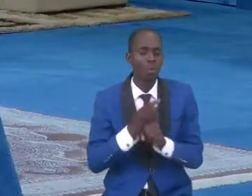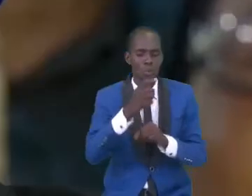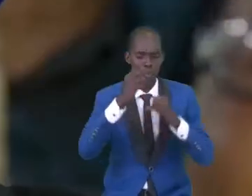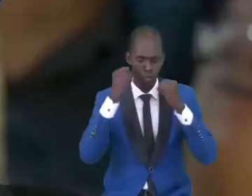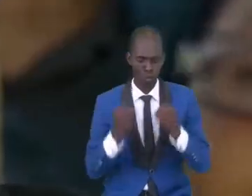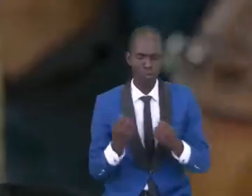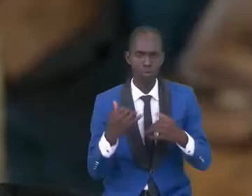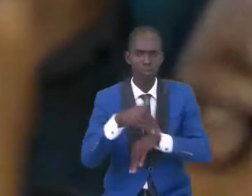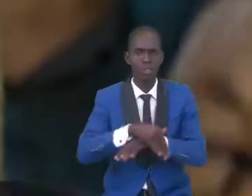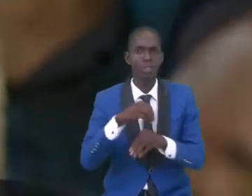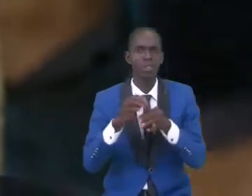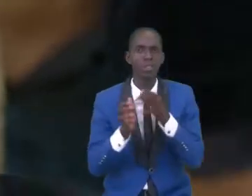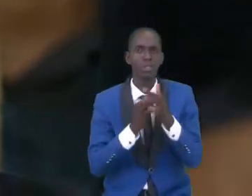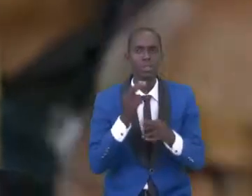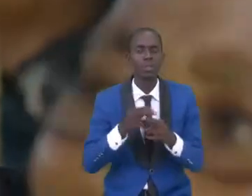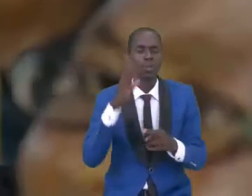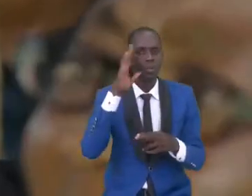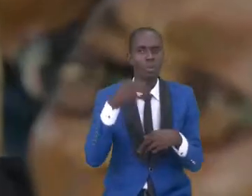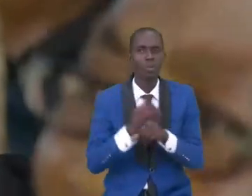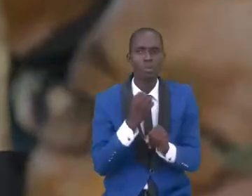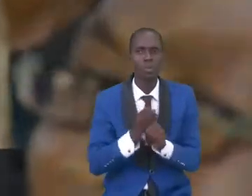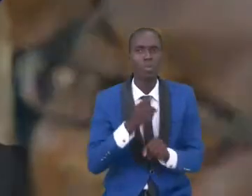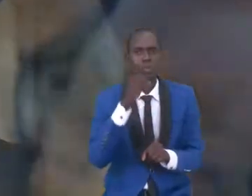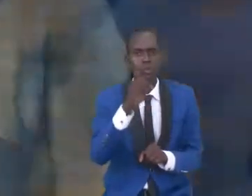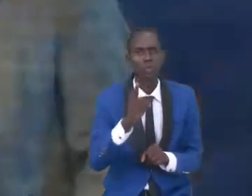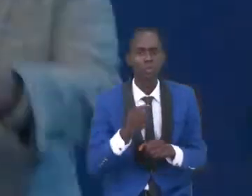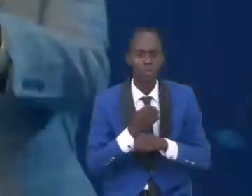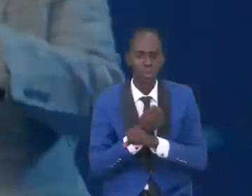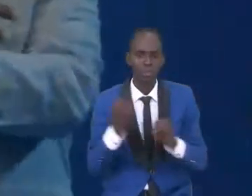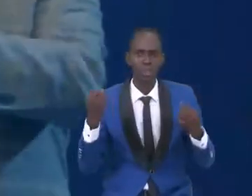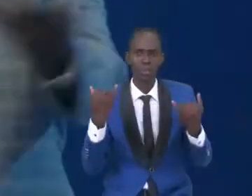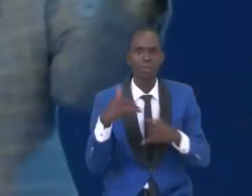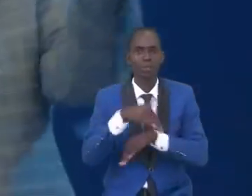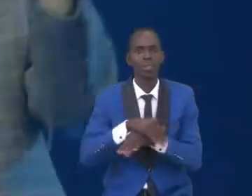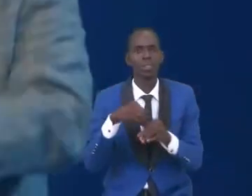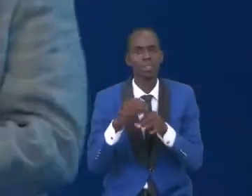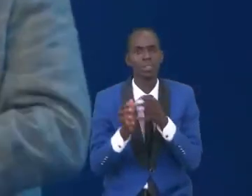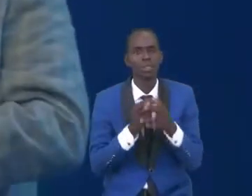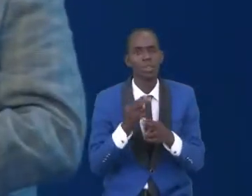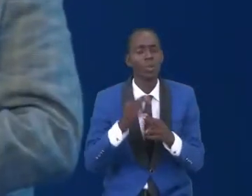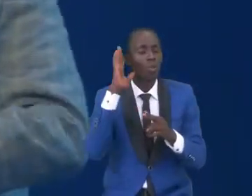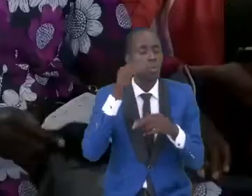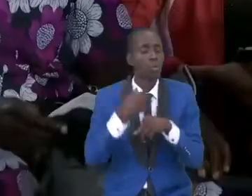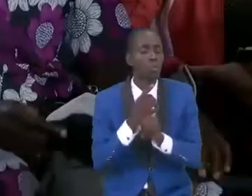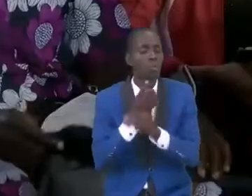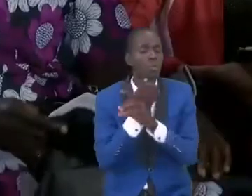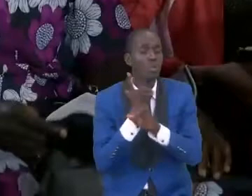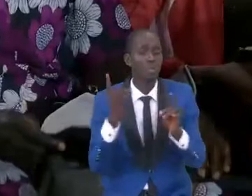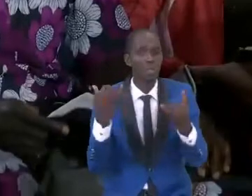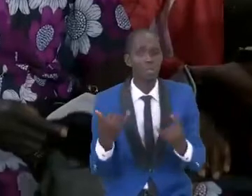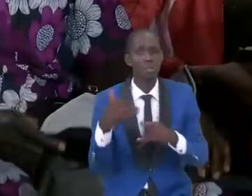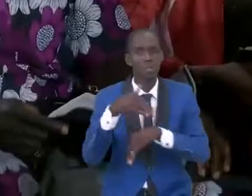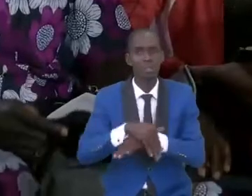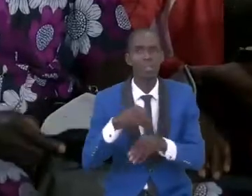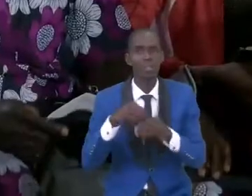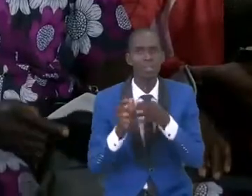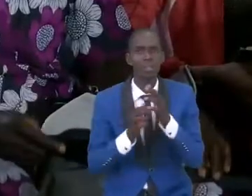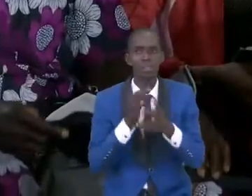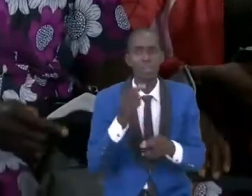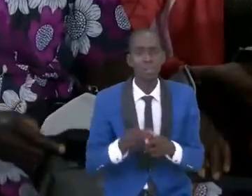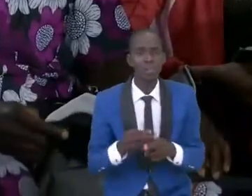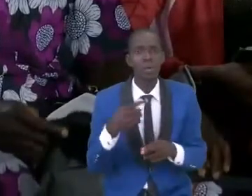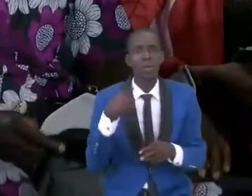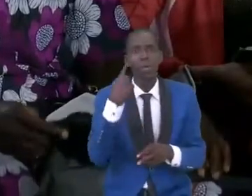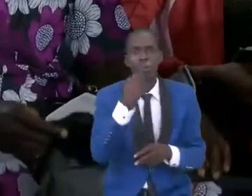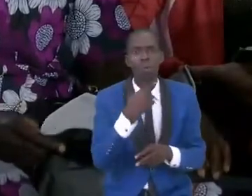tonight. Will make you saved tonight. Will make you delivered tonight. That whom ye see